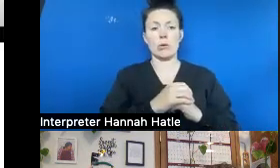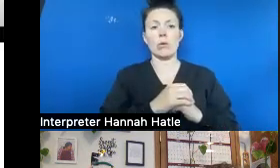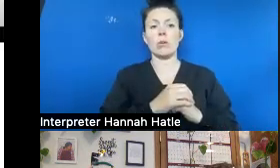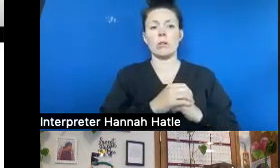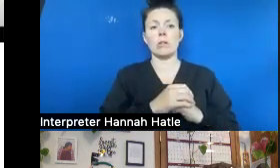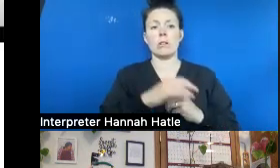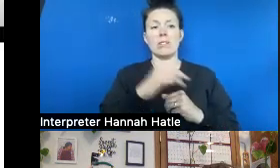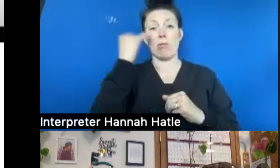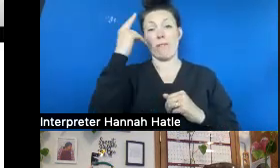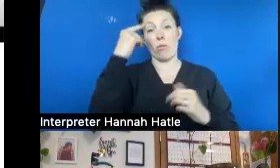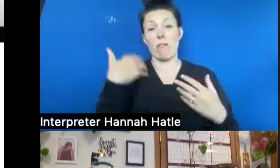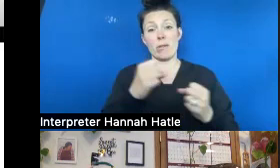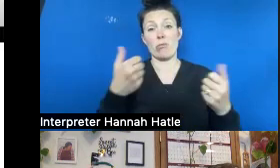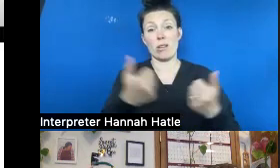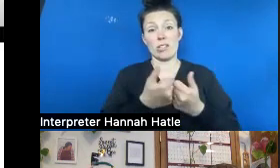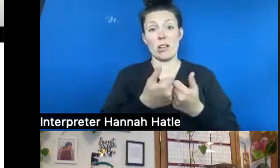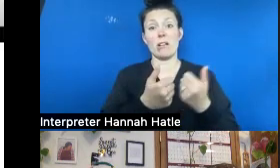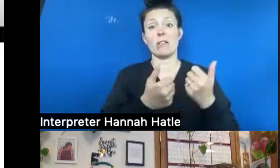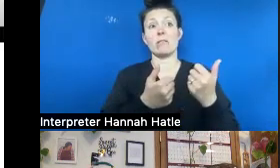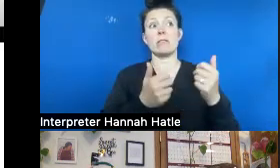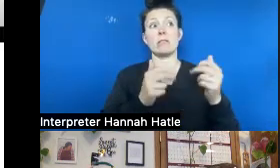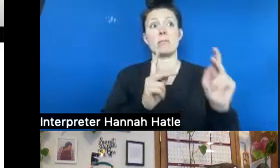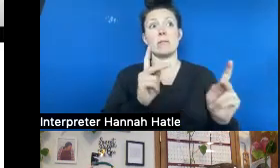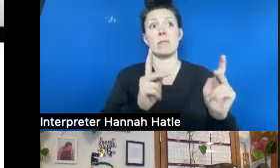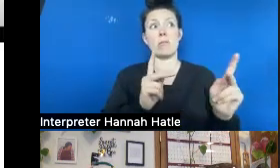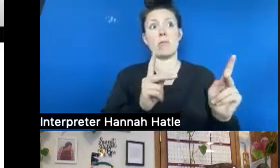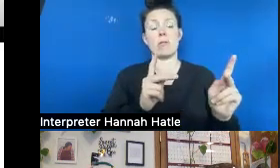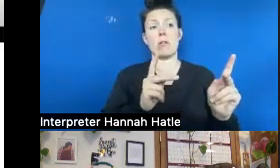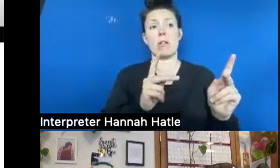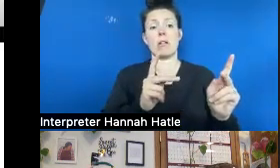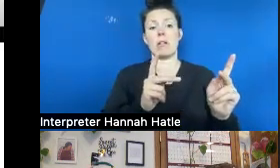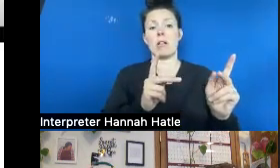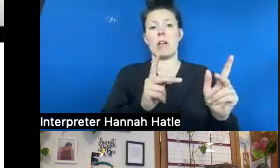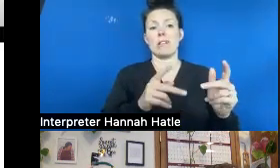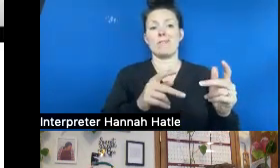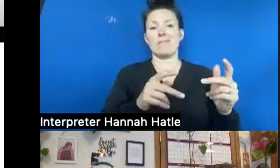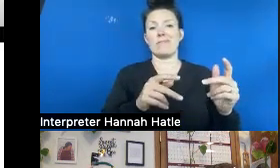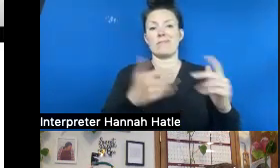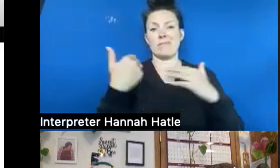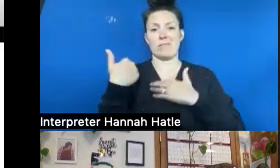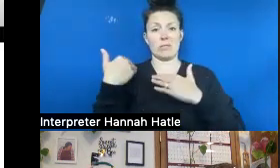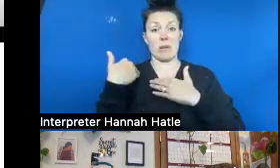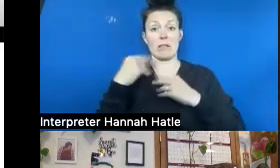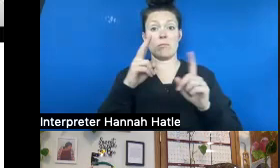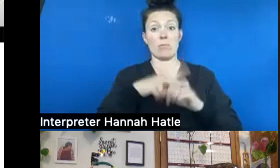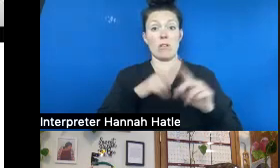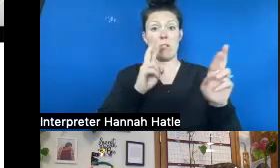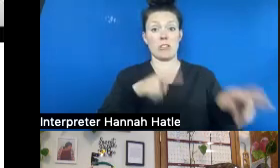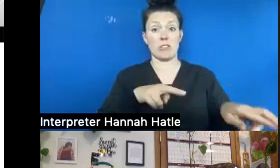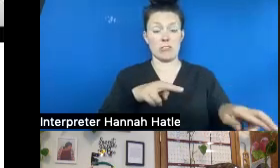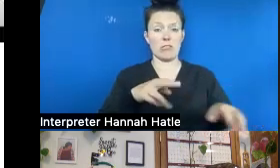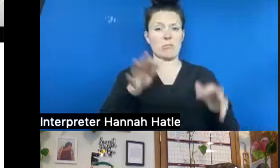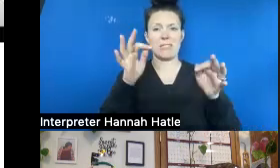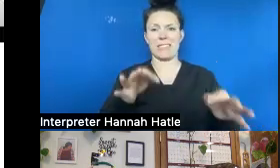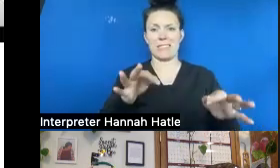challenges, because people, instead of ever being responsible, they push that out on other people.